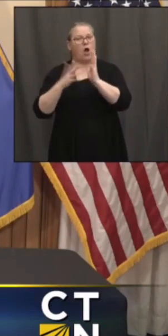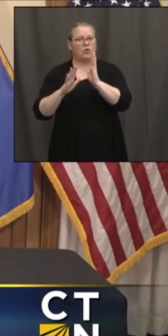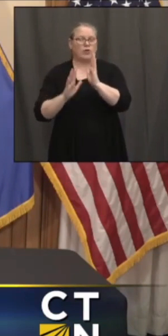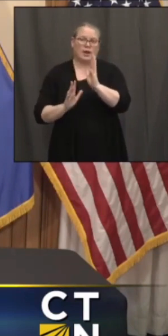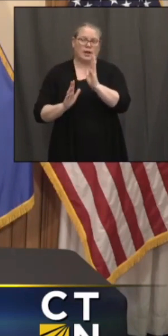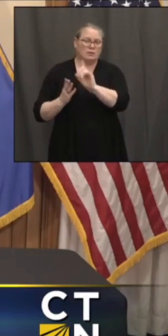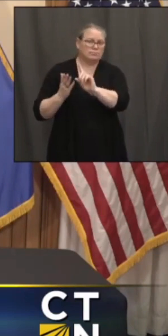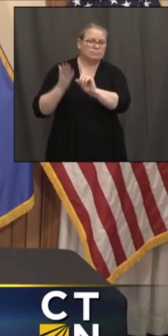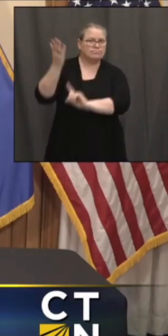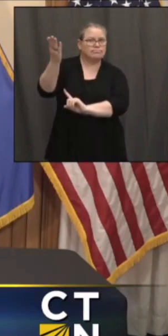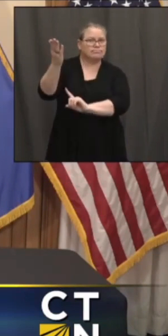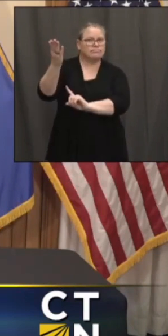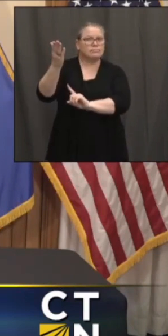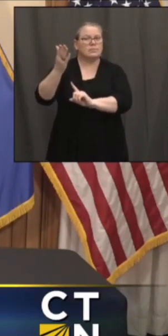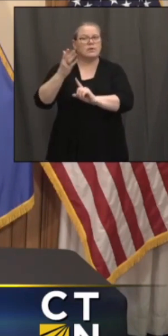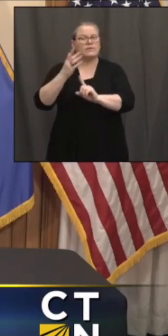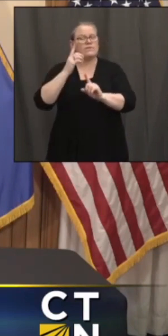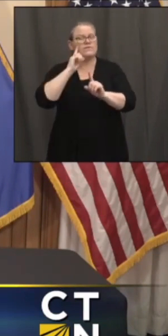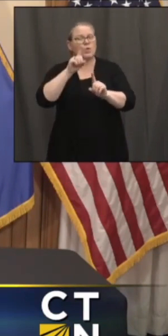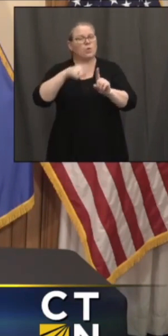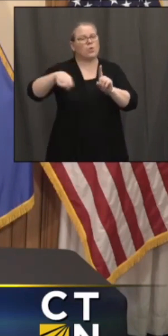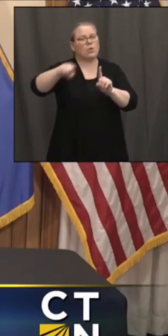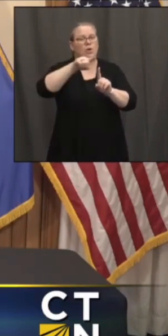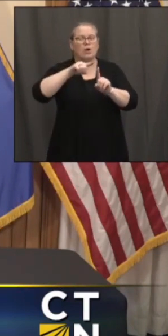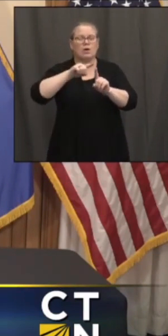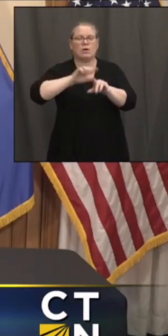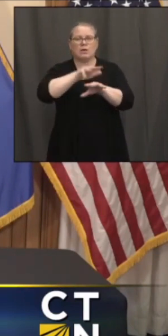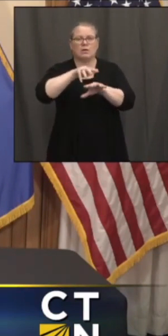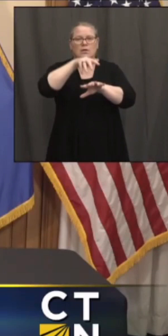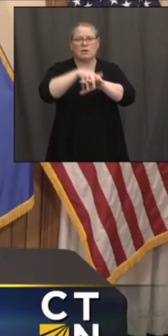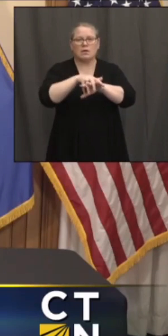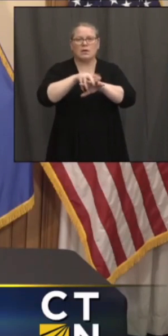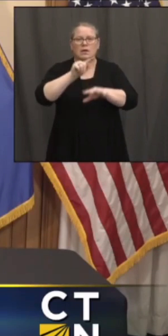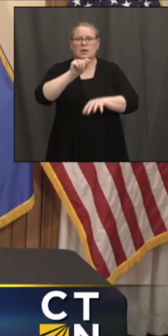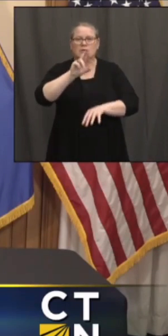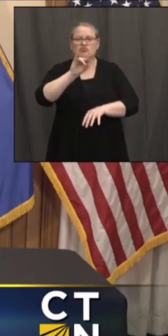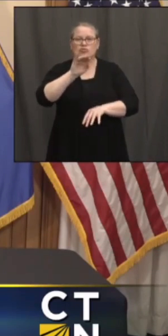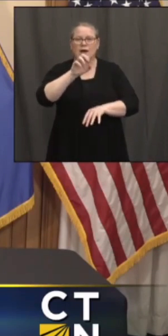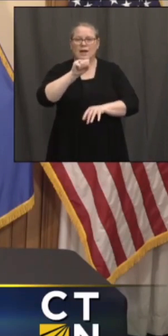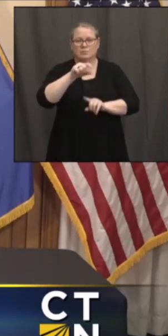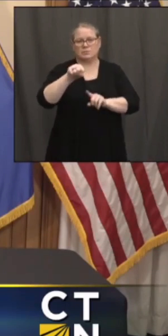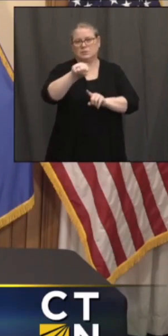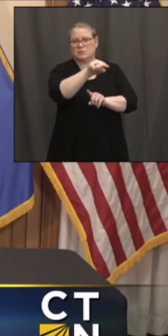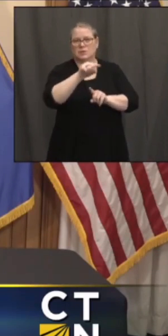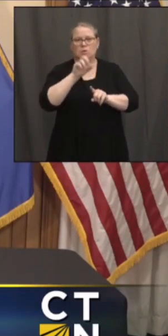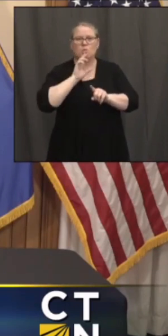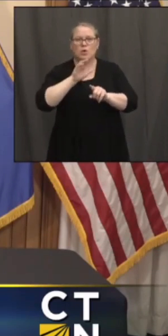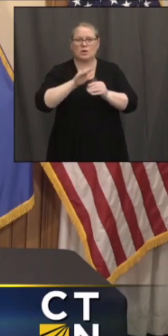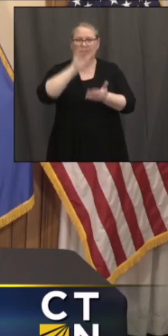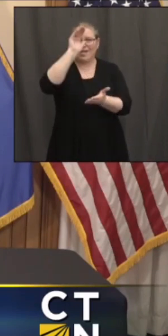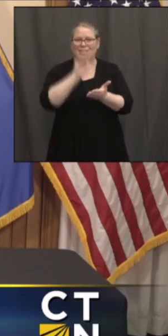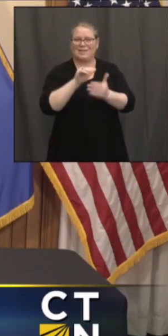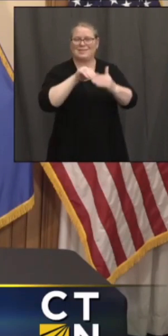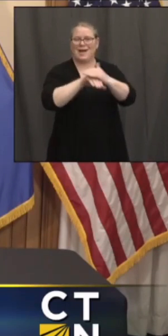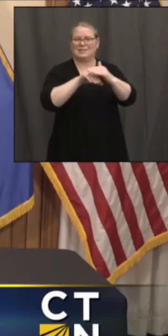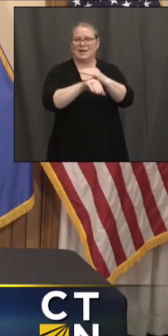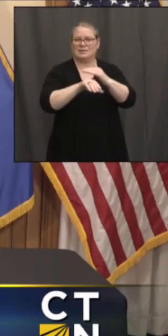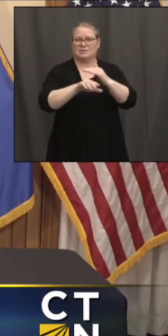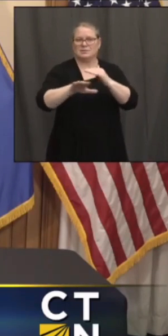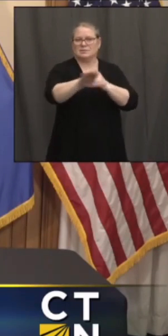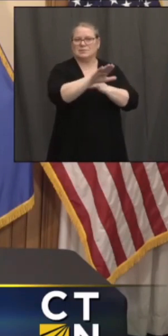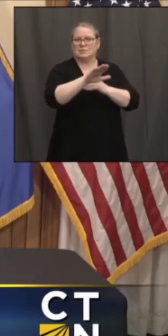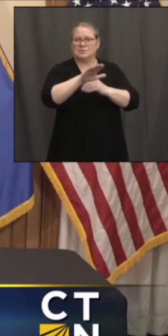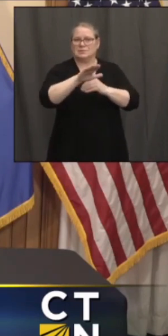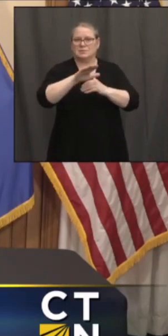tribes more or less exclusive access to this expansion. Are you planning on filing your